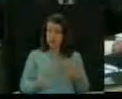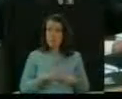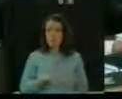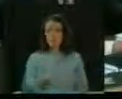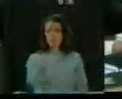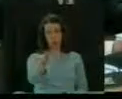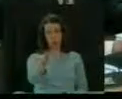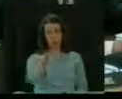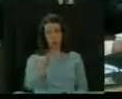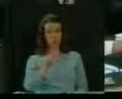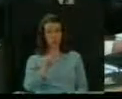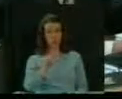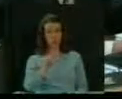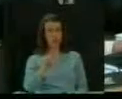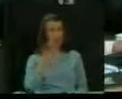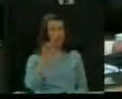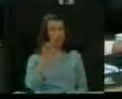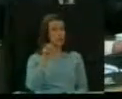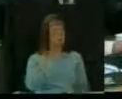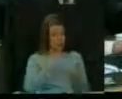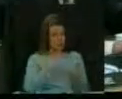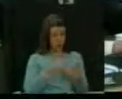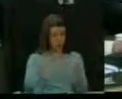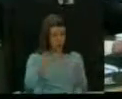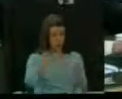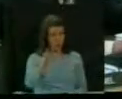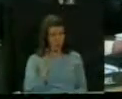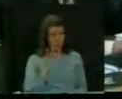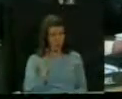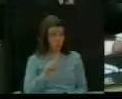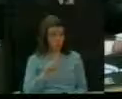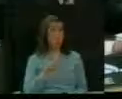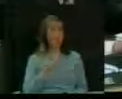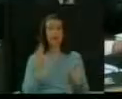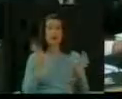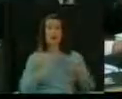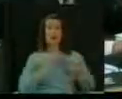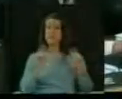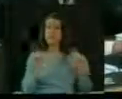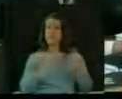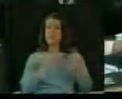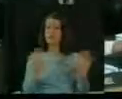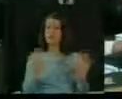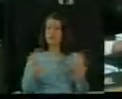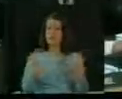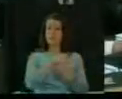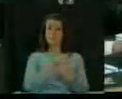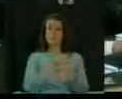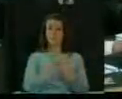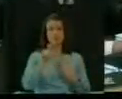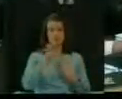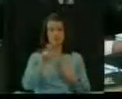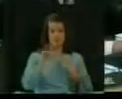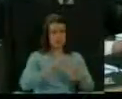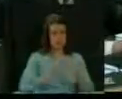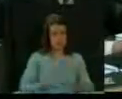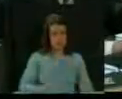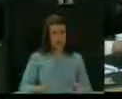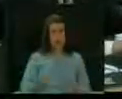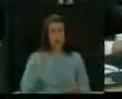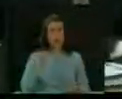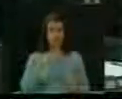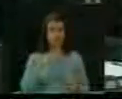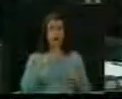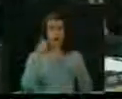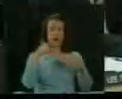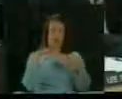but you withdrew that. And so when you withdrew it, it's very obvious that this policy needs to be looked at. And that was when I